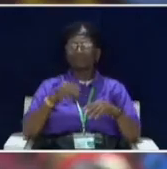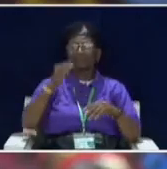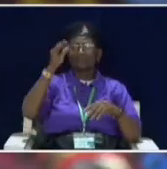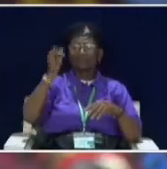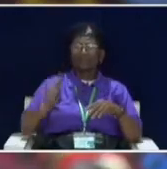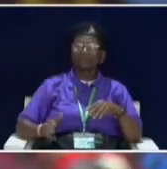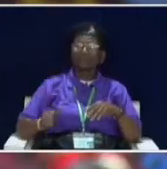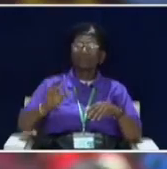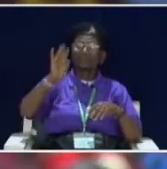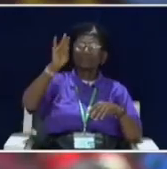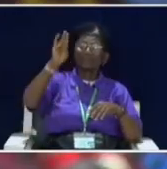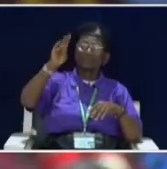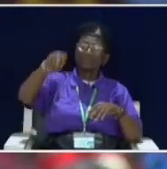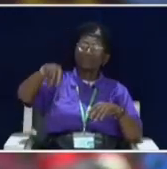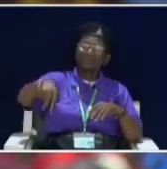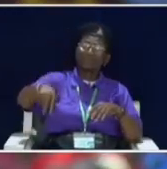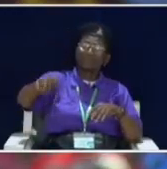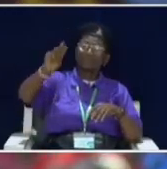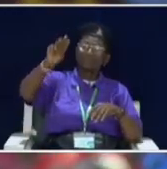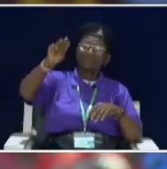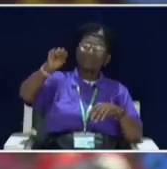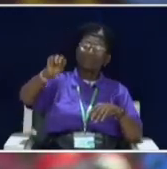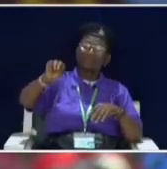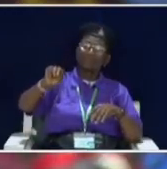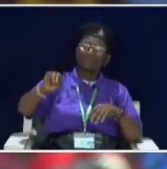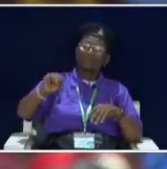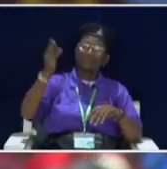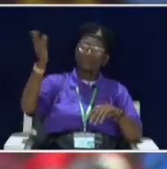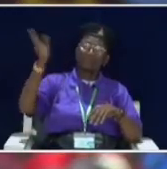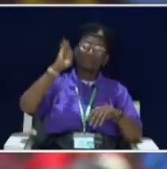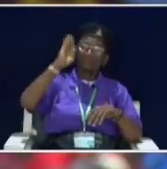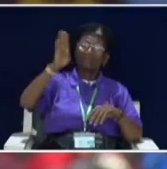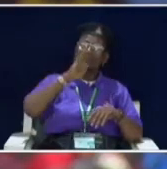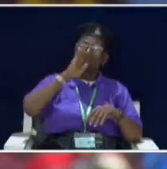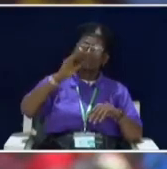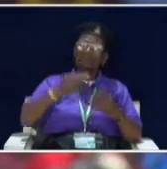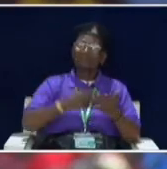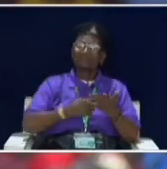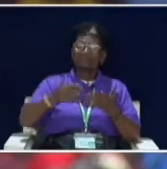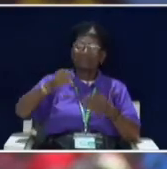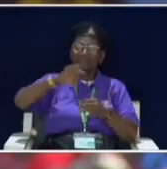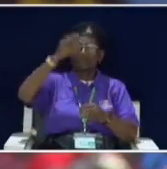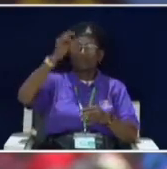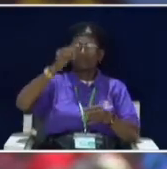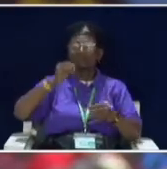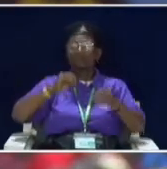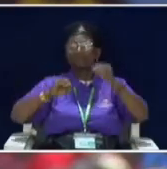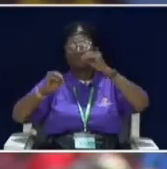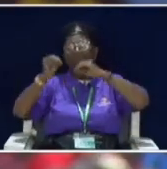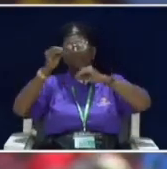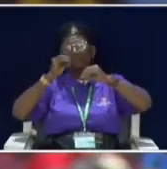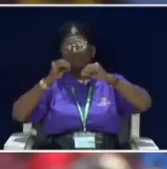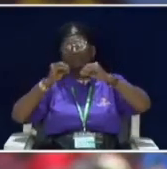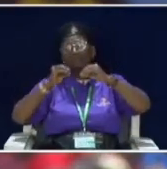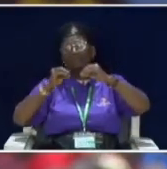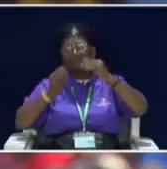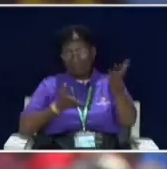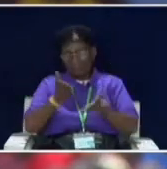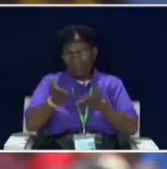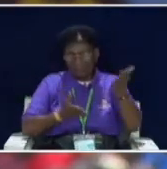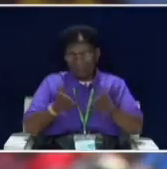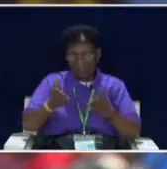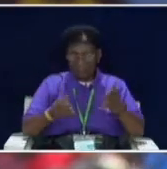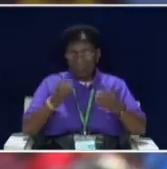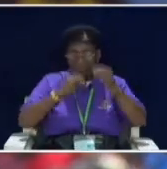7 p.m. Lago meje. There will be Holy Communion service and anointing service here. Oje ole